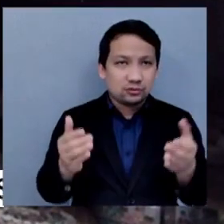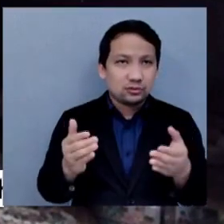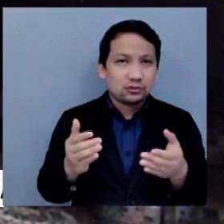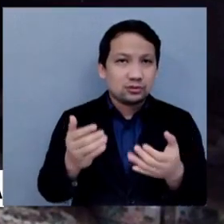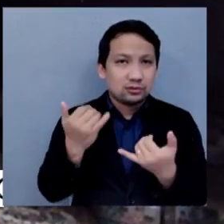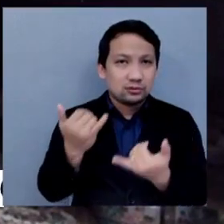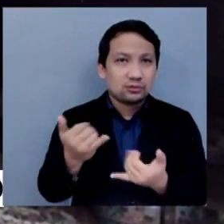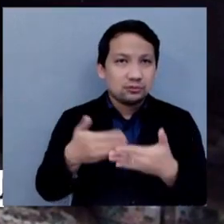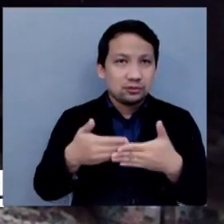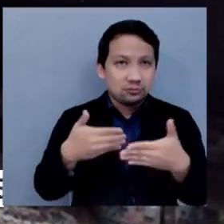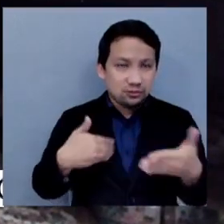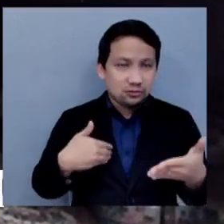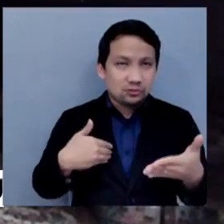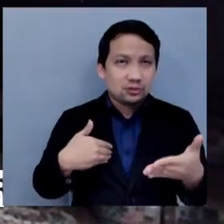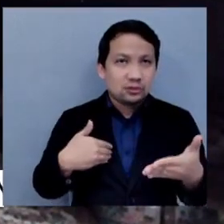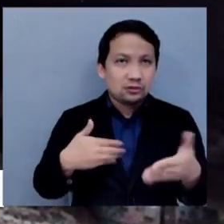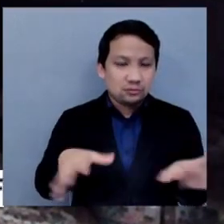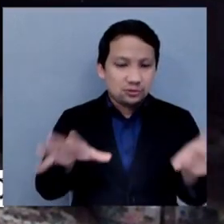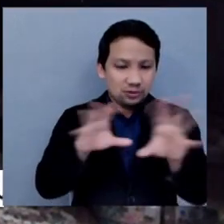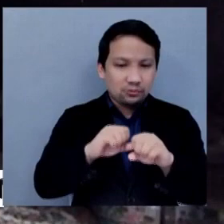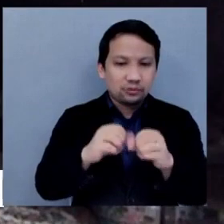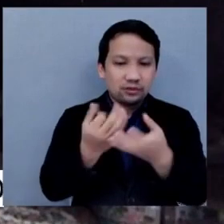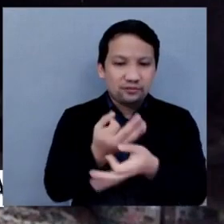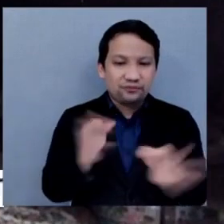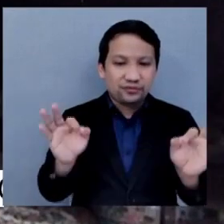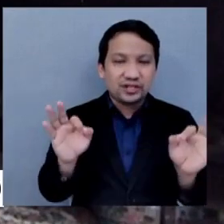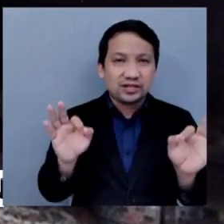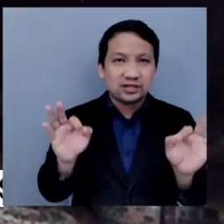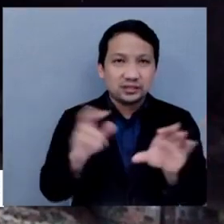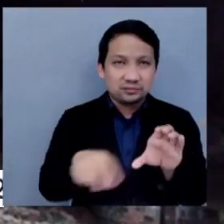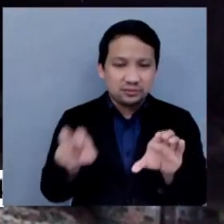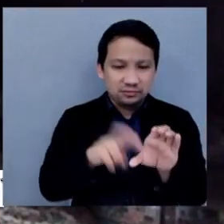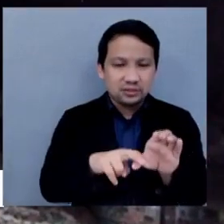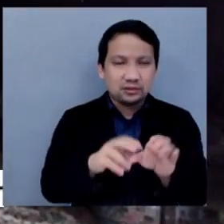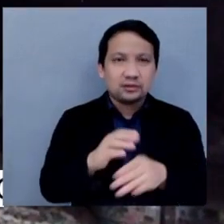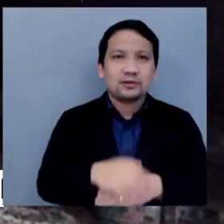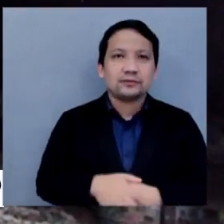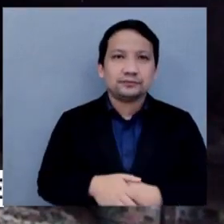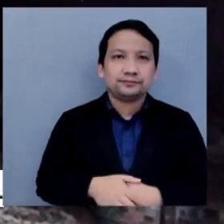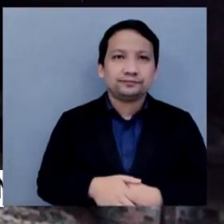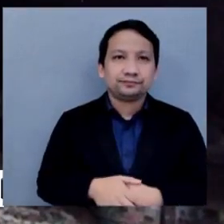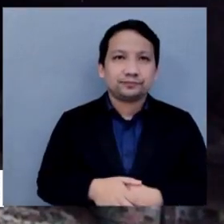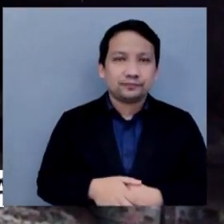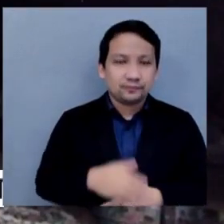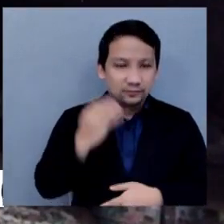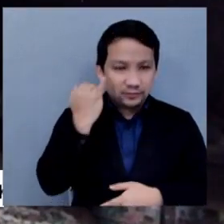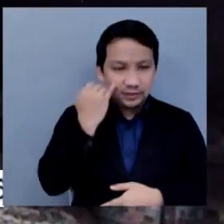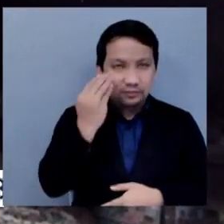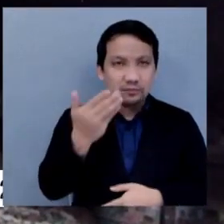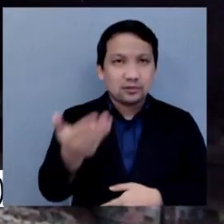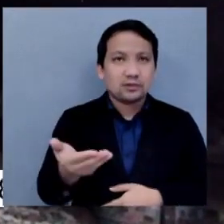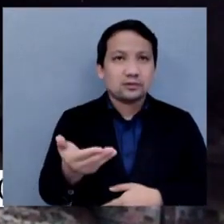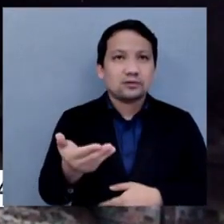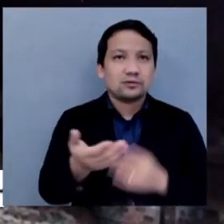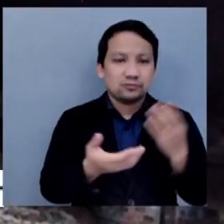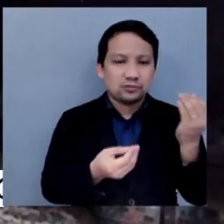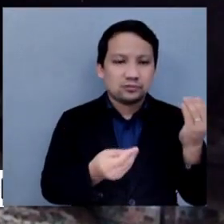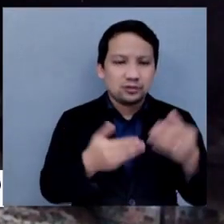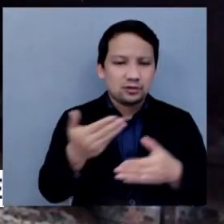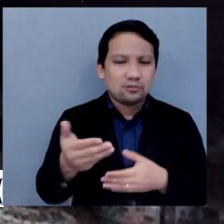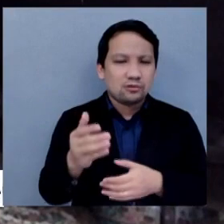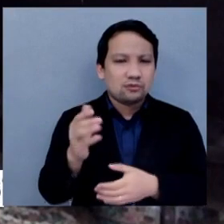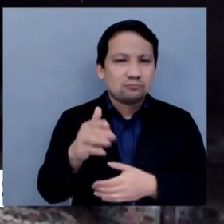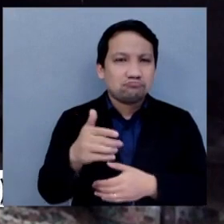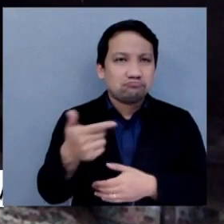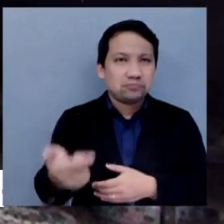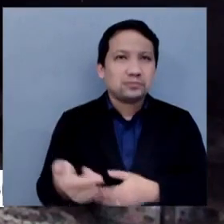days before government ends its subsidy for the free bus rides. Our very own Jackie Manabat now joins us with that story. Jackie, over to